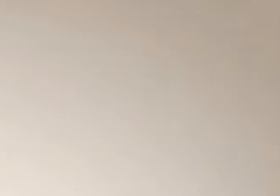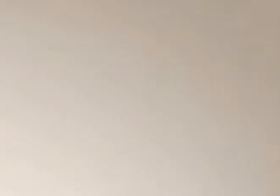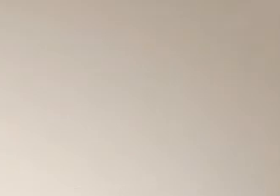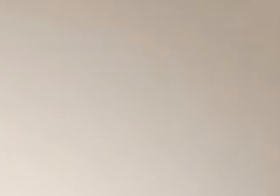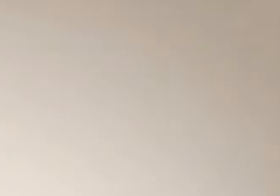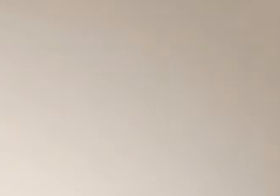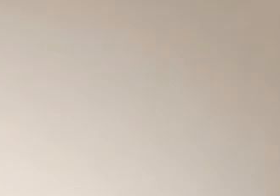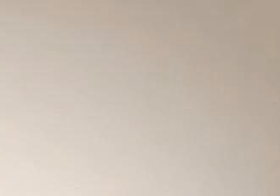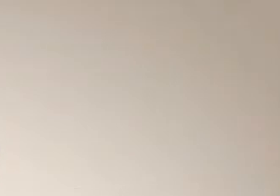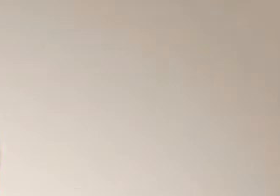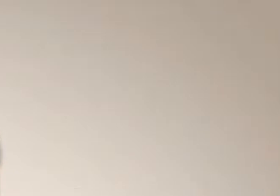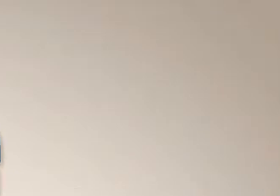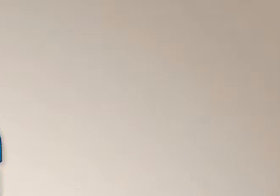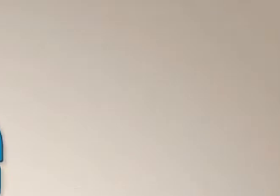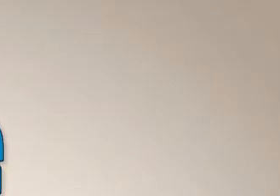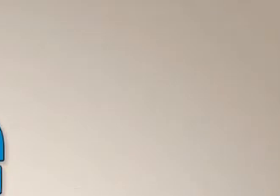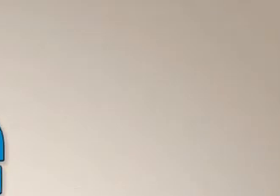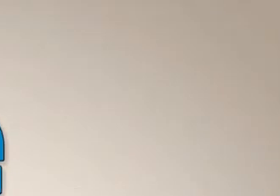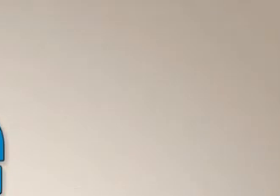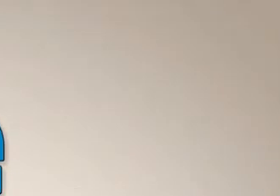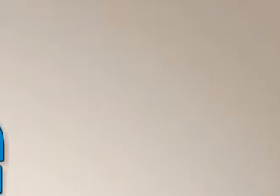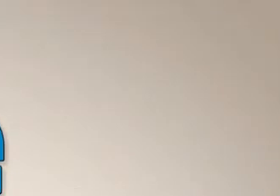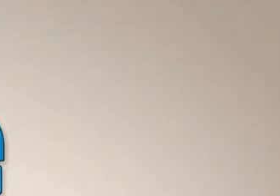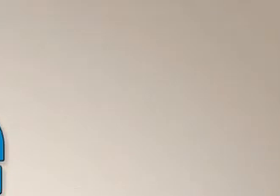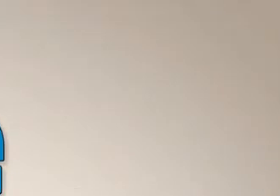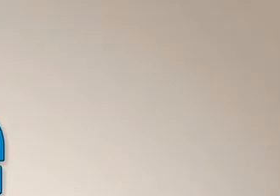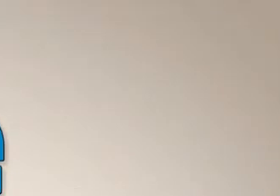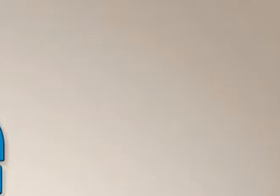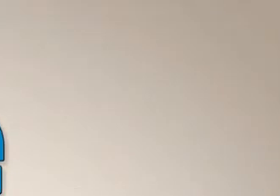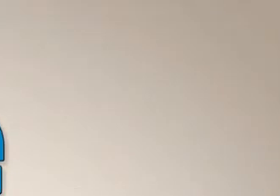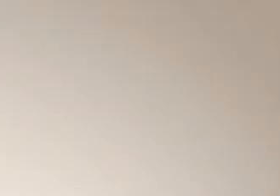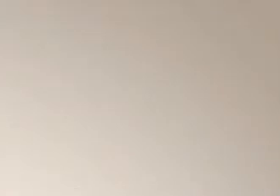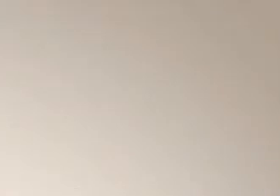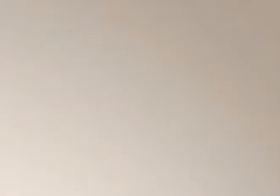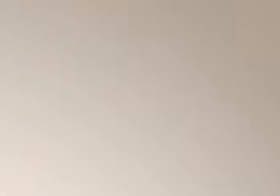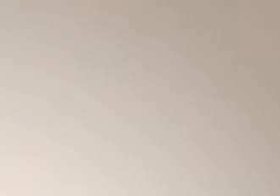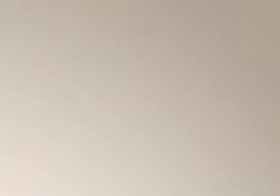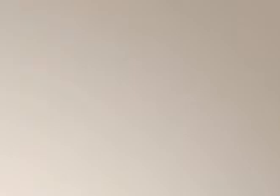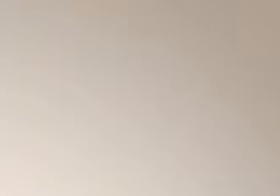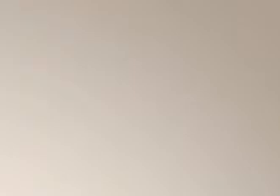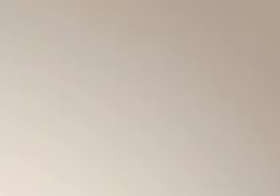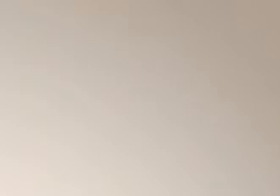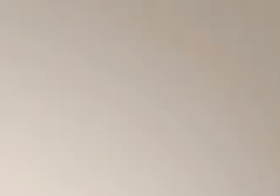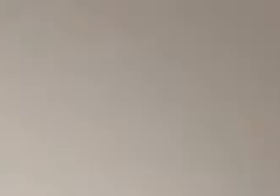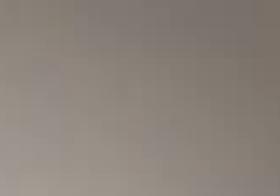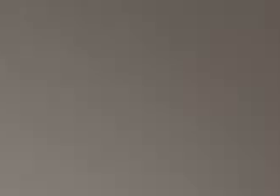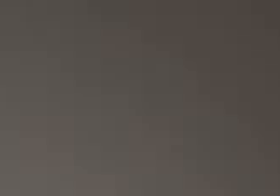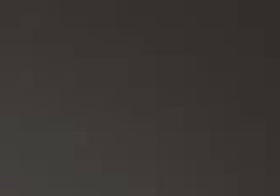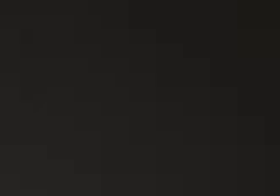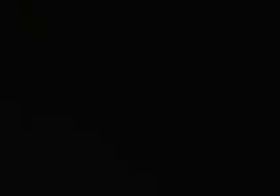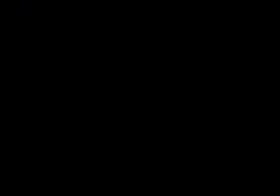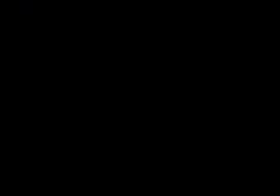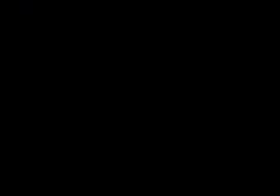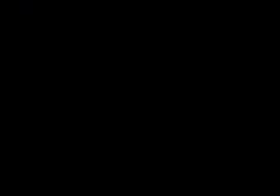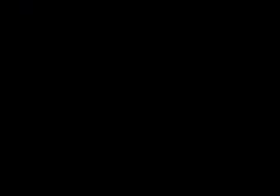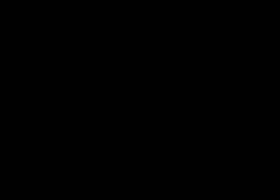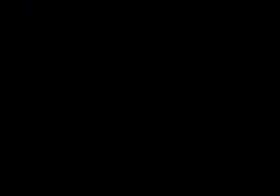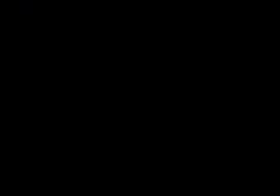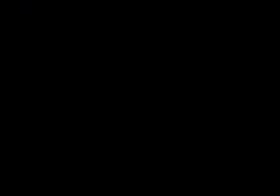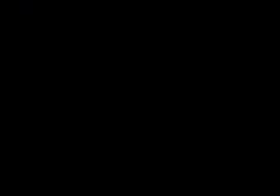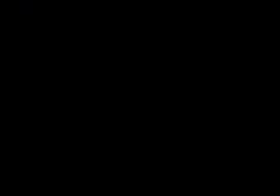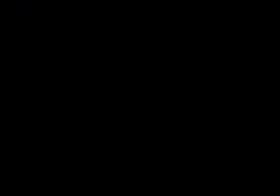639-6424. Do your part, reconsider, get the shot, and strive for 75. The City of Albany, Dougherty County, and several other